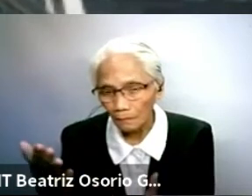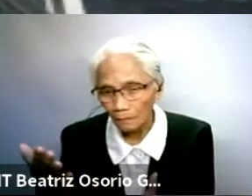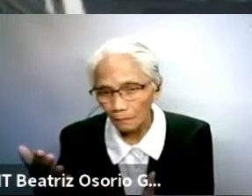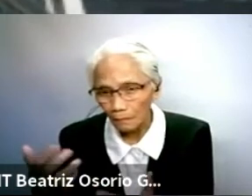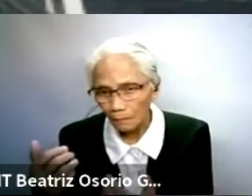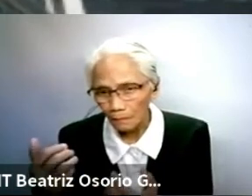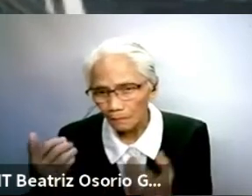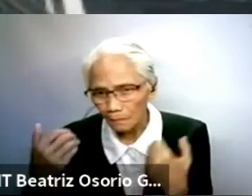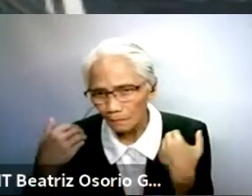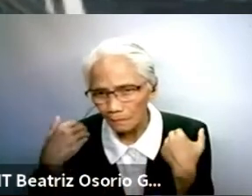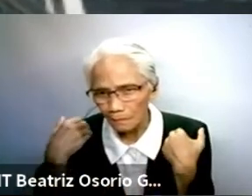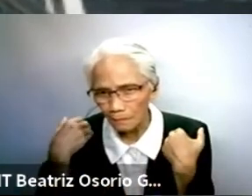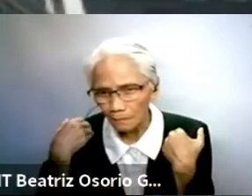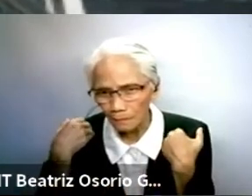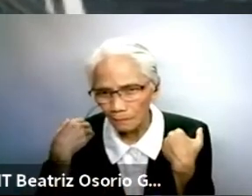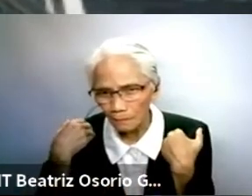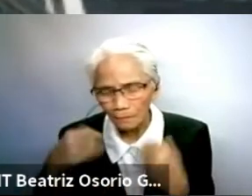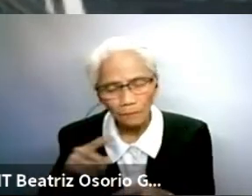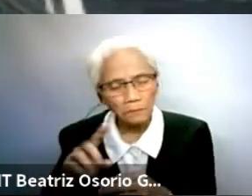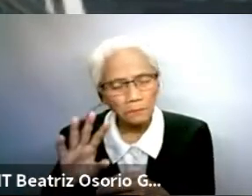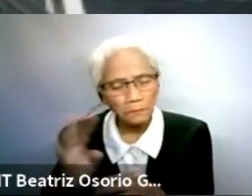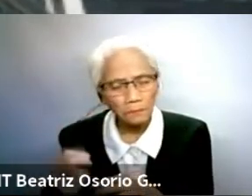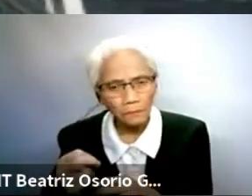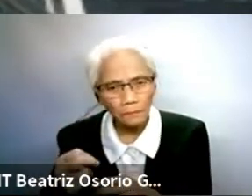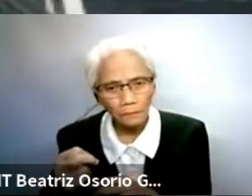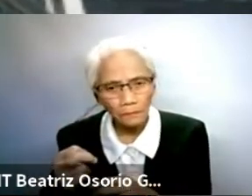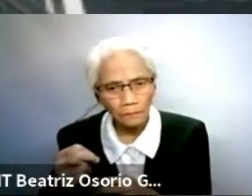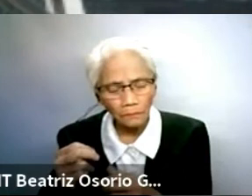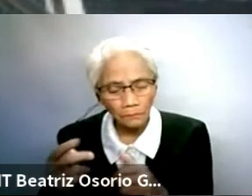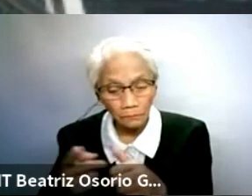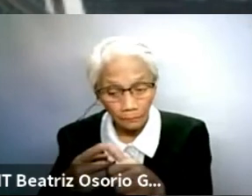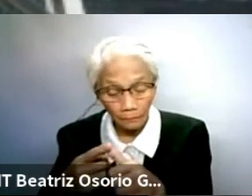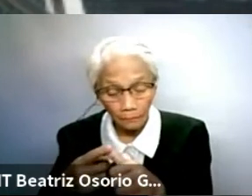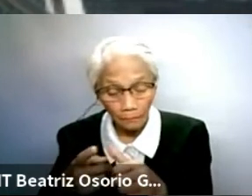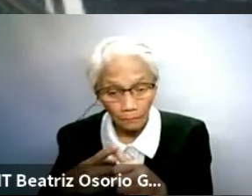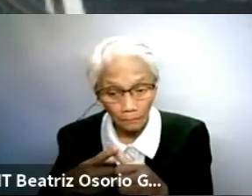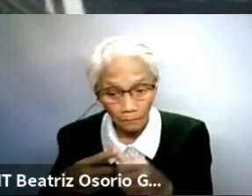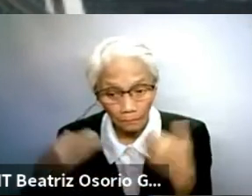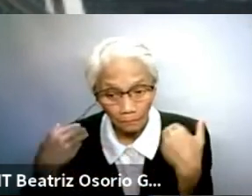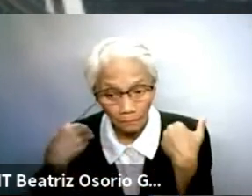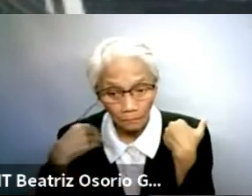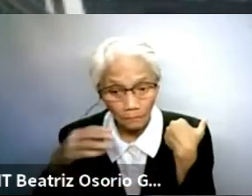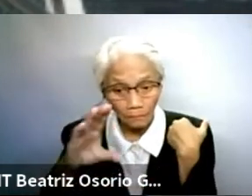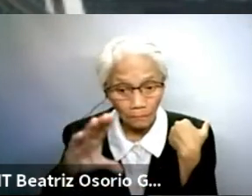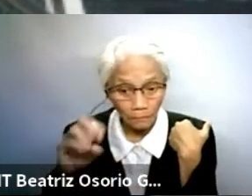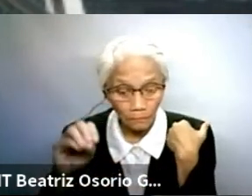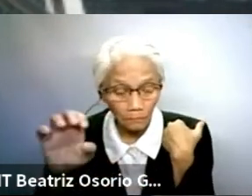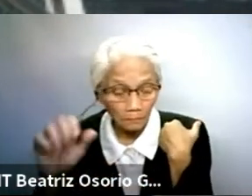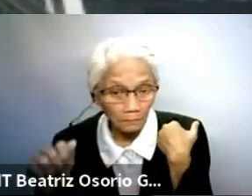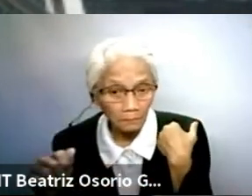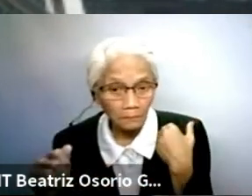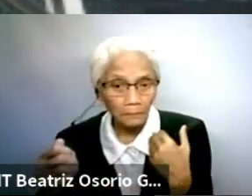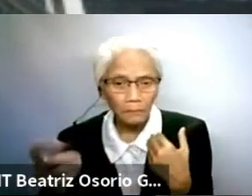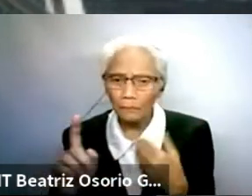that when we first draft the draft RPA on COEA was before